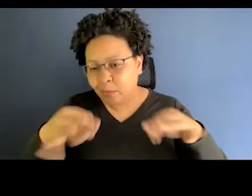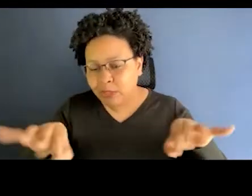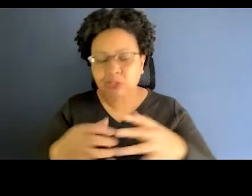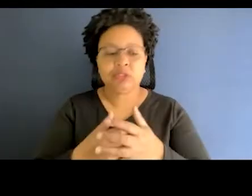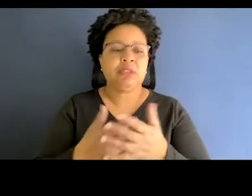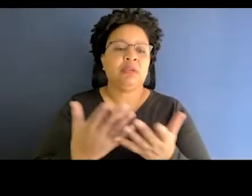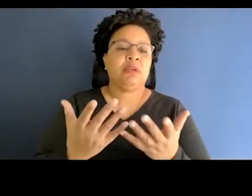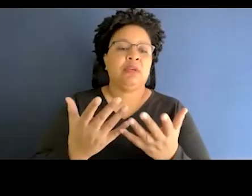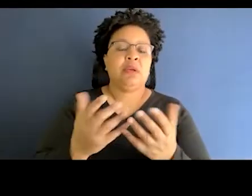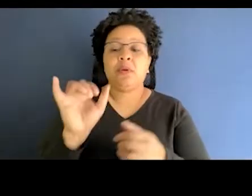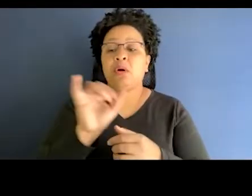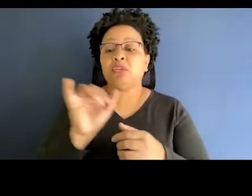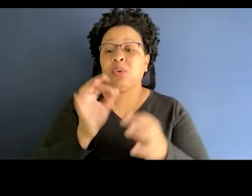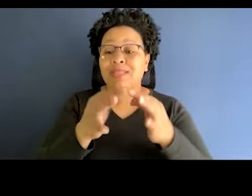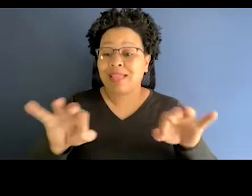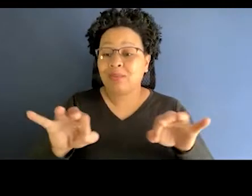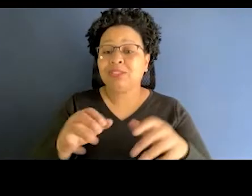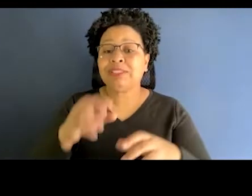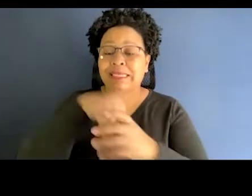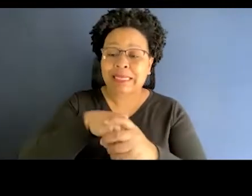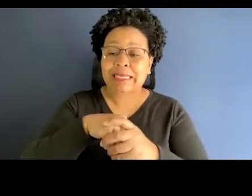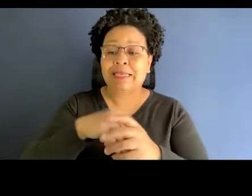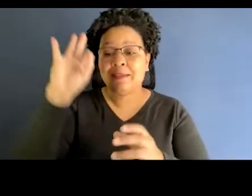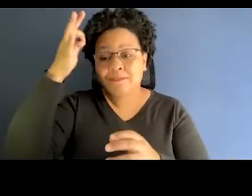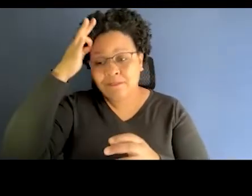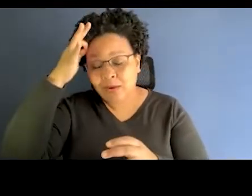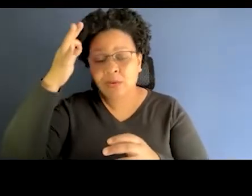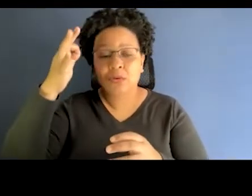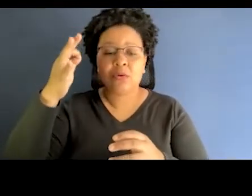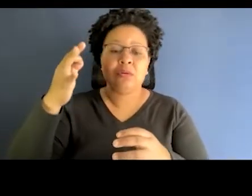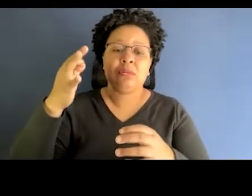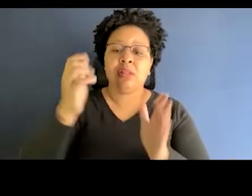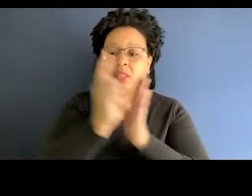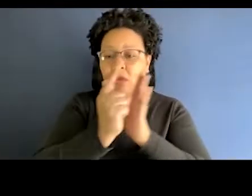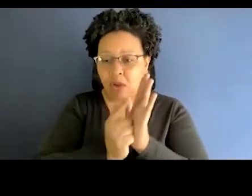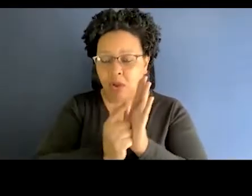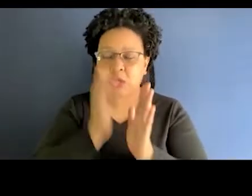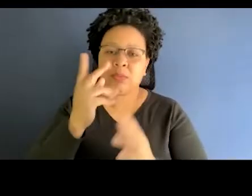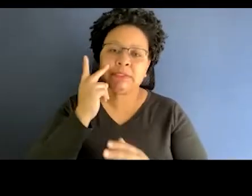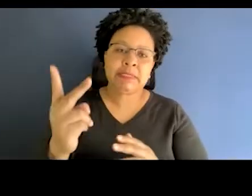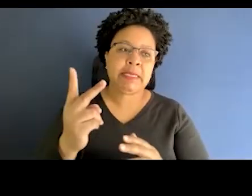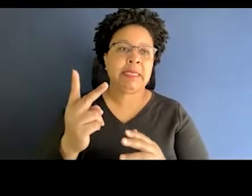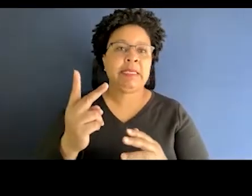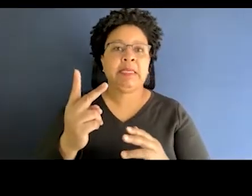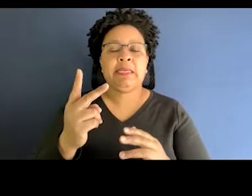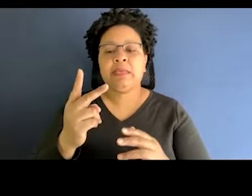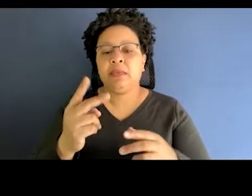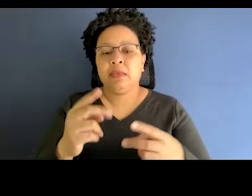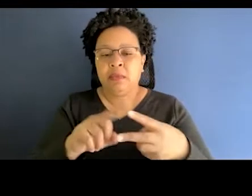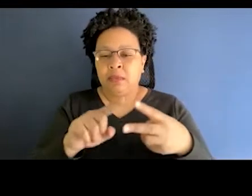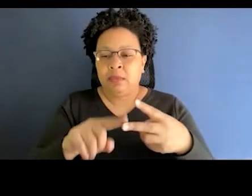that is in the federal legislation of person first language. So you're going to see and hear these two terms